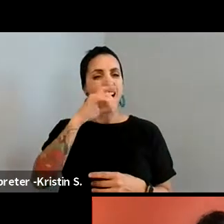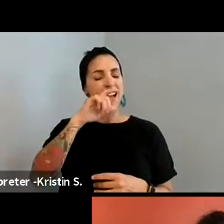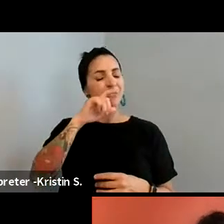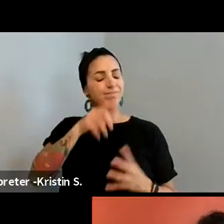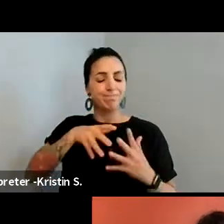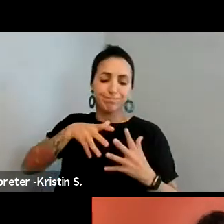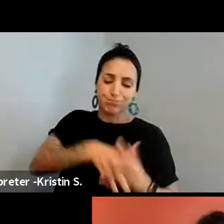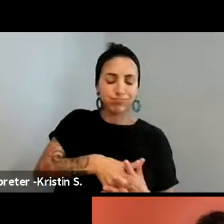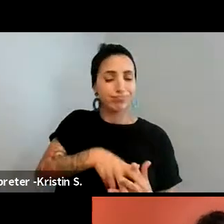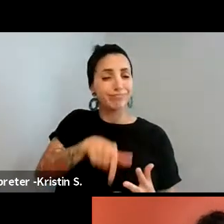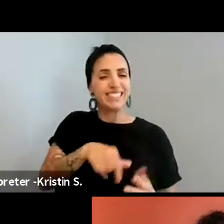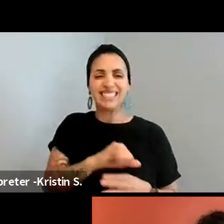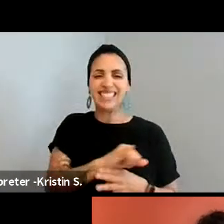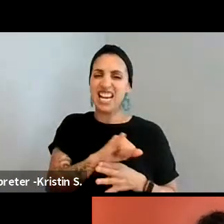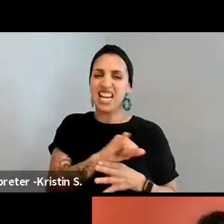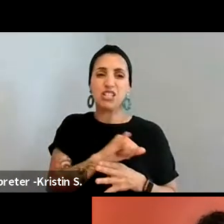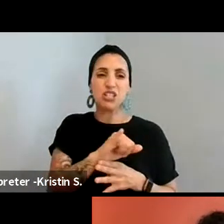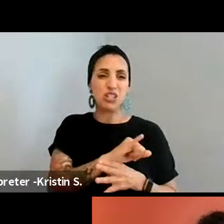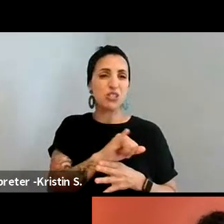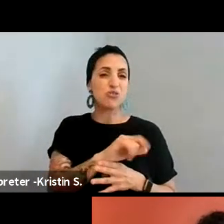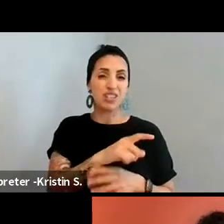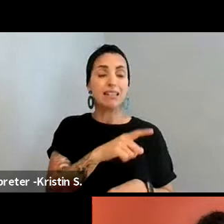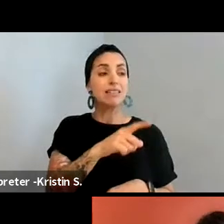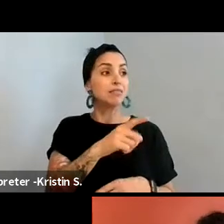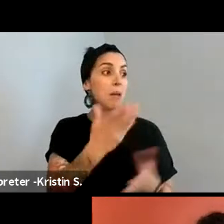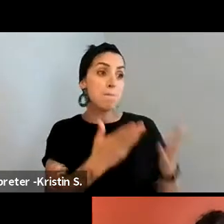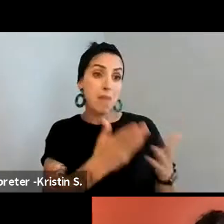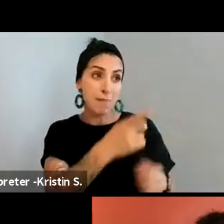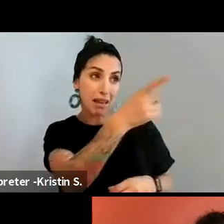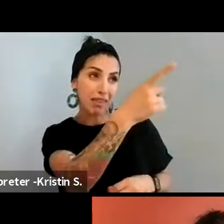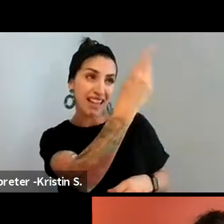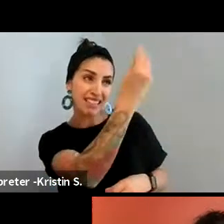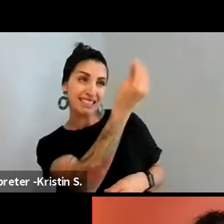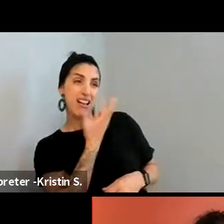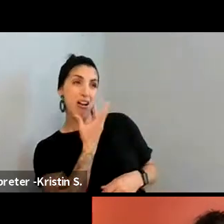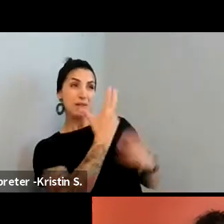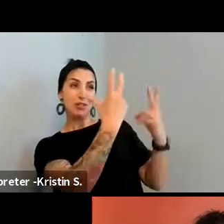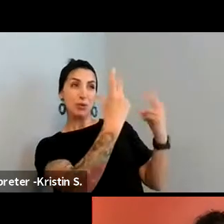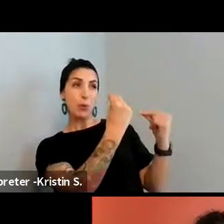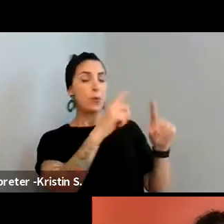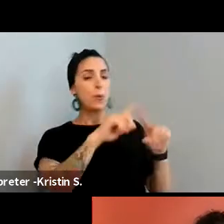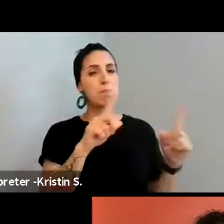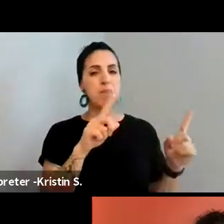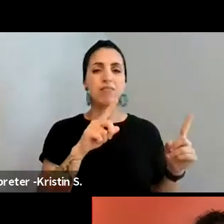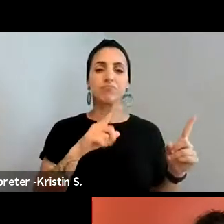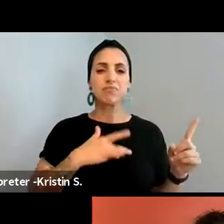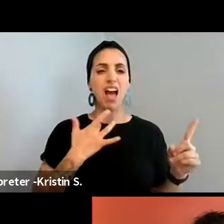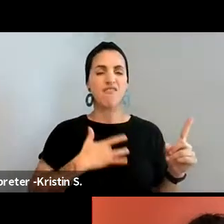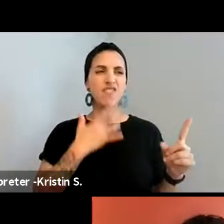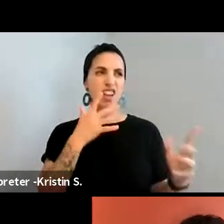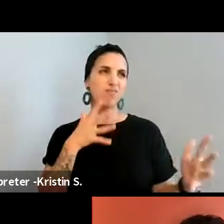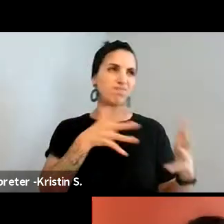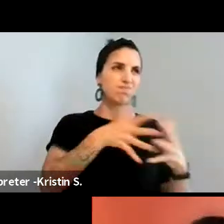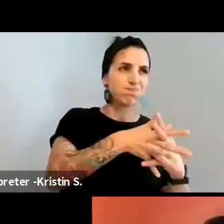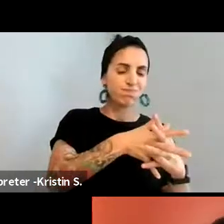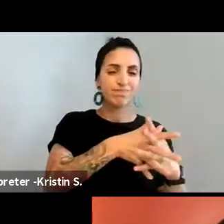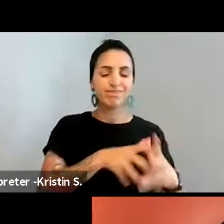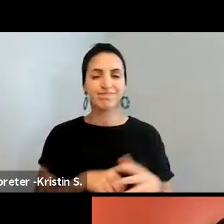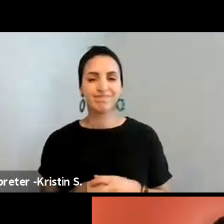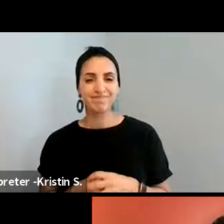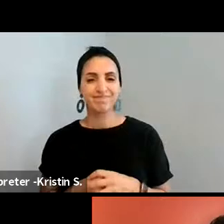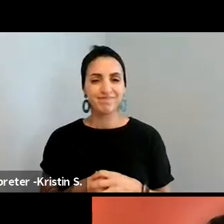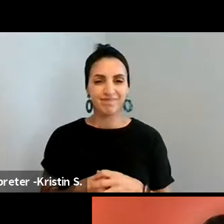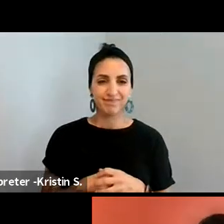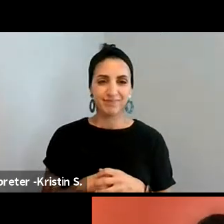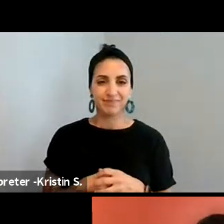as much as the industry tells me otherwise. So I'll leave it there. Thank you so